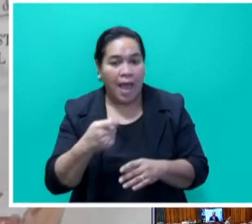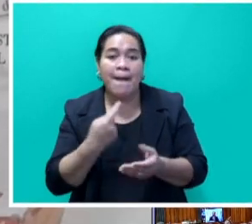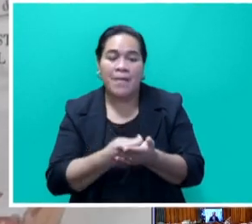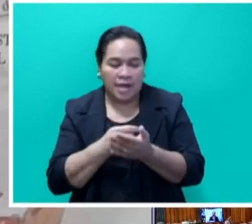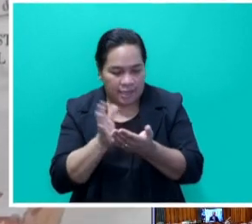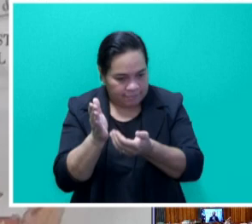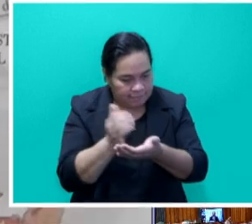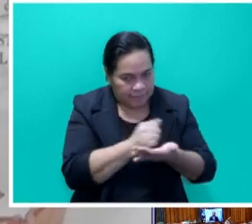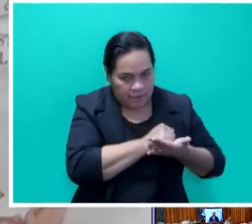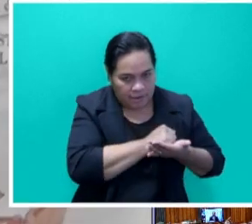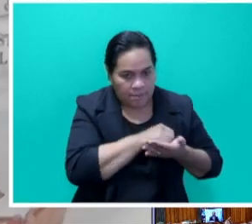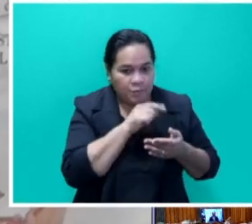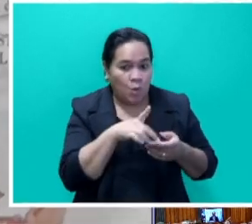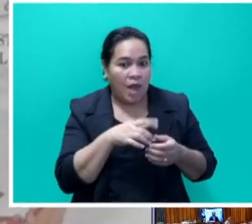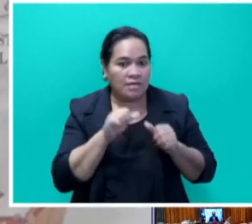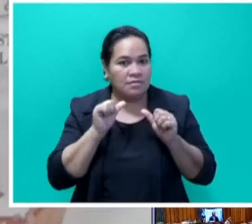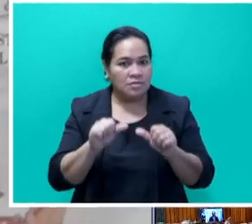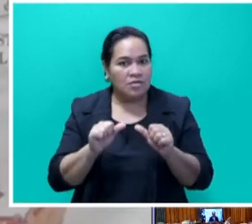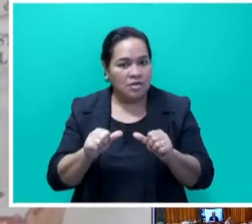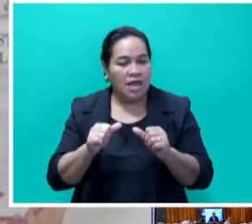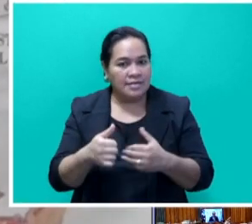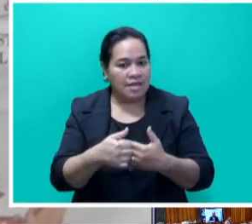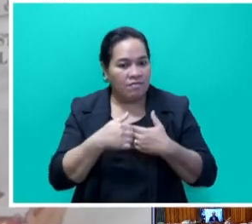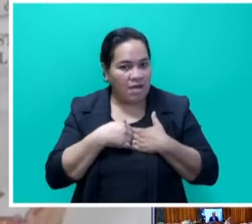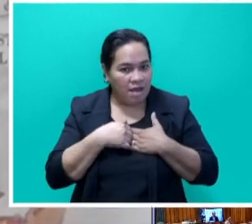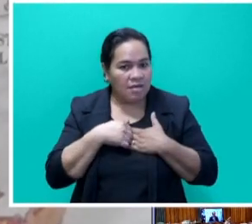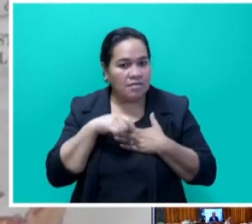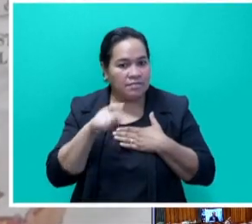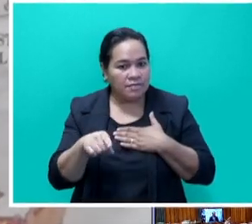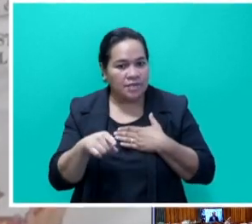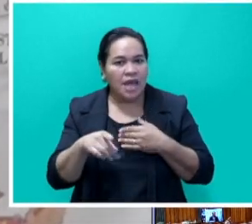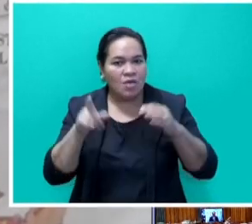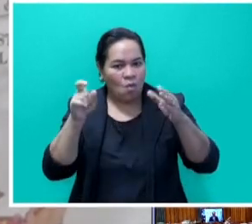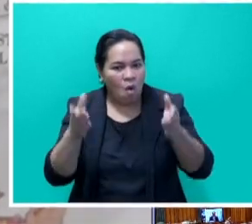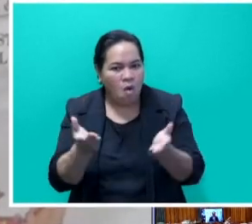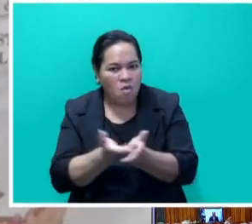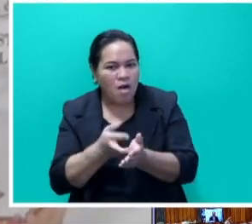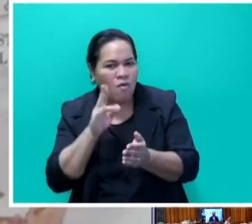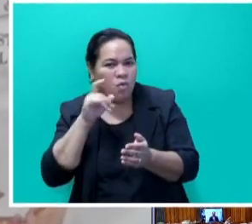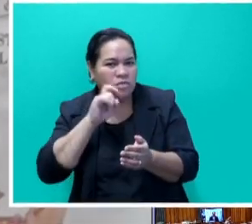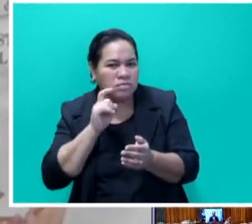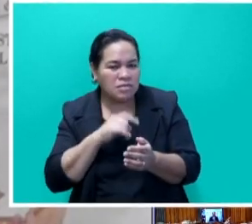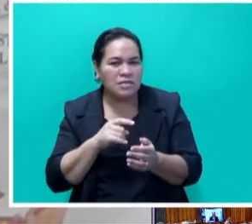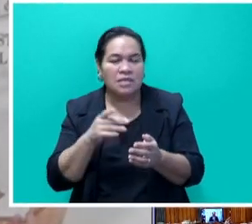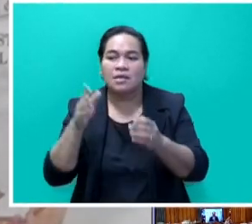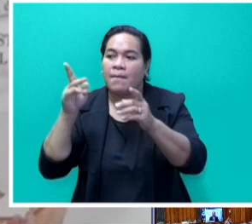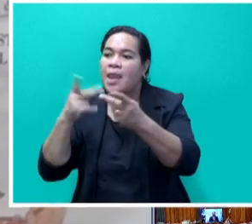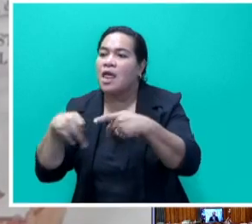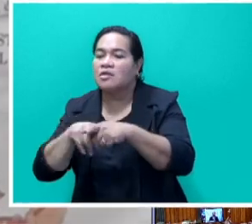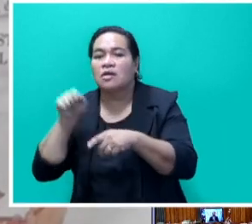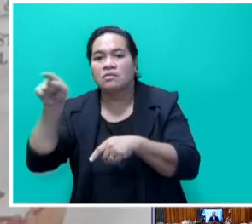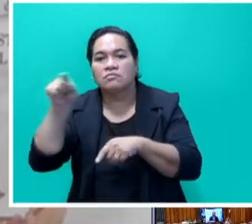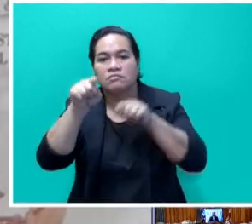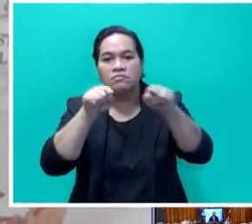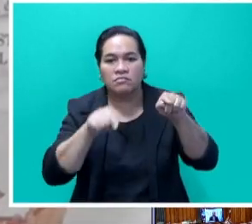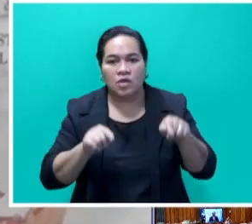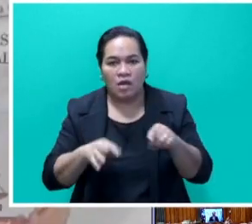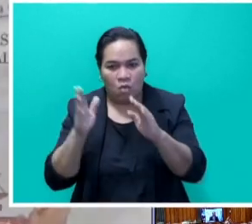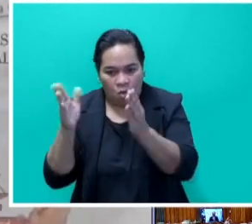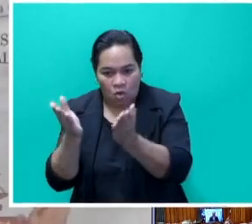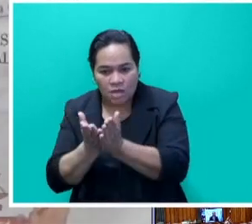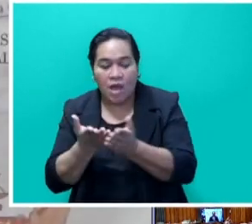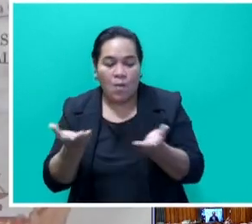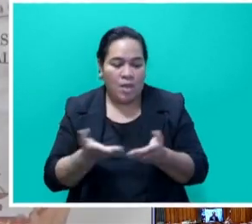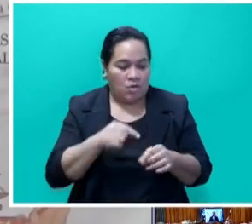to acquire, safeguard, and protect development catchment management plans for some major catchment sites for water intakes in Suva